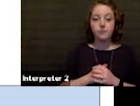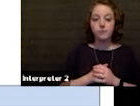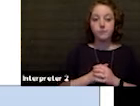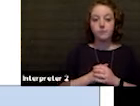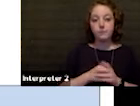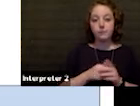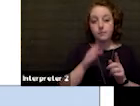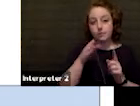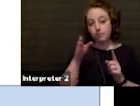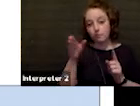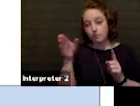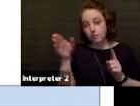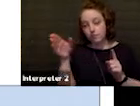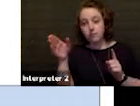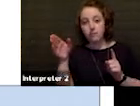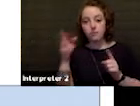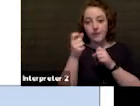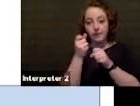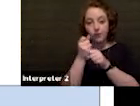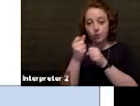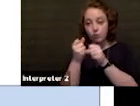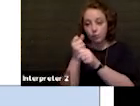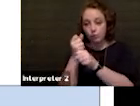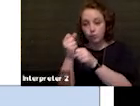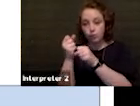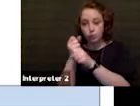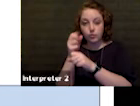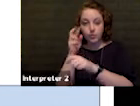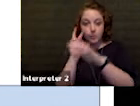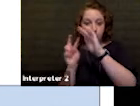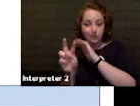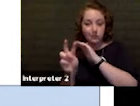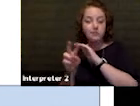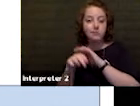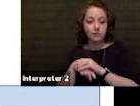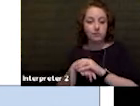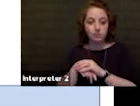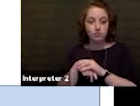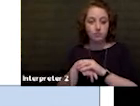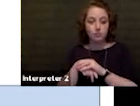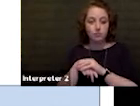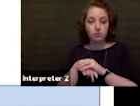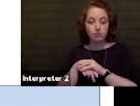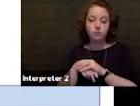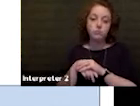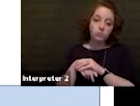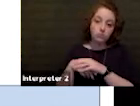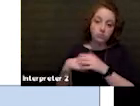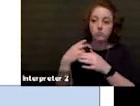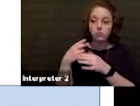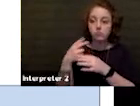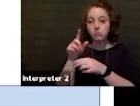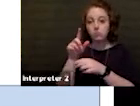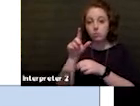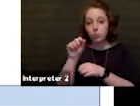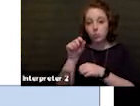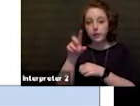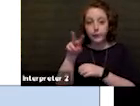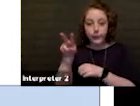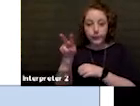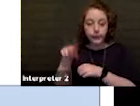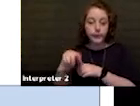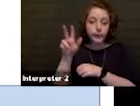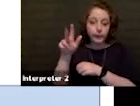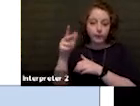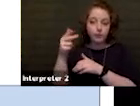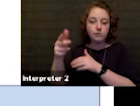year sort of what's being predicted. And obviously the next couple of years, that's a little bit easier to predict, but then as you go out farther. What you're